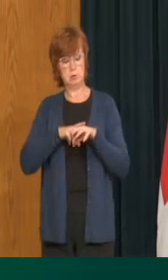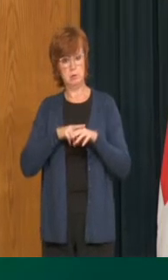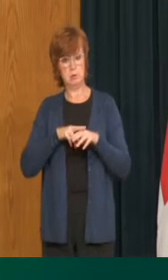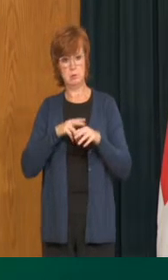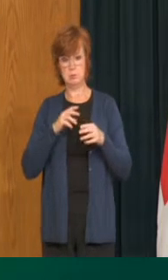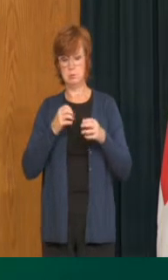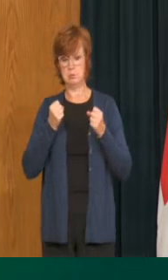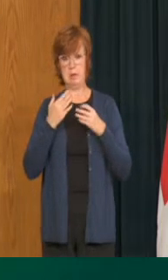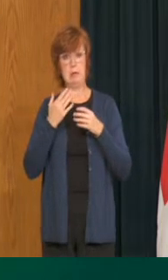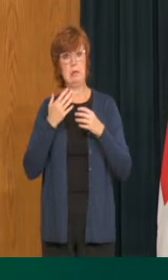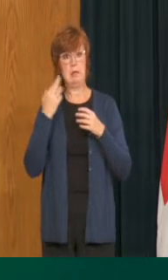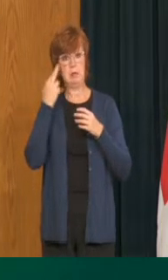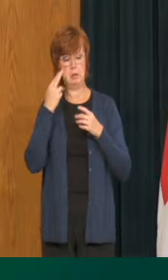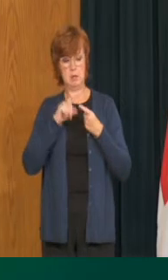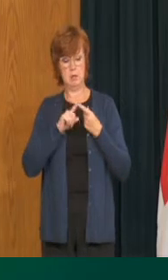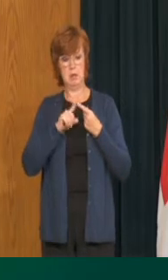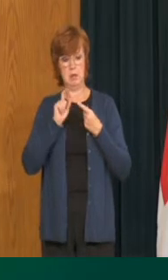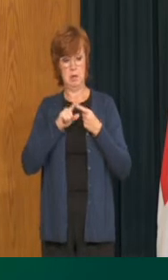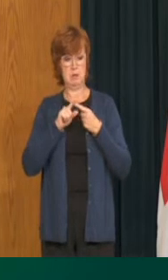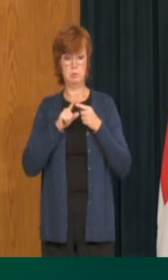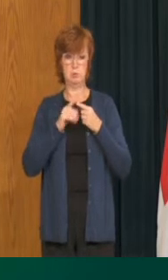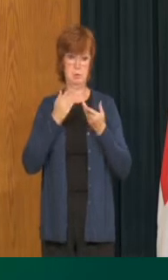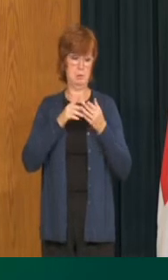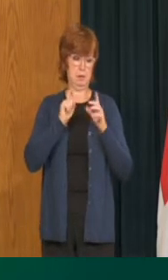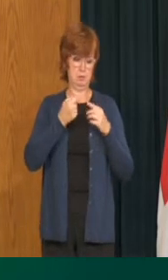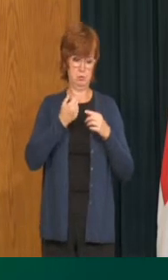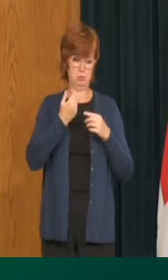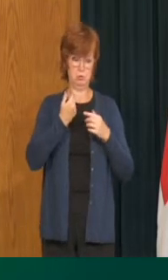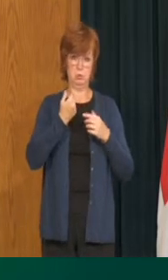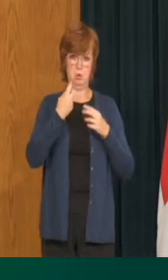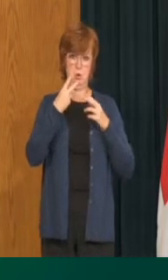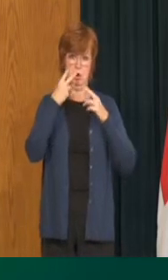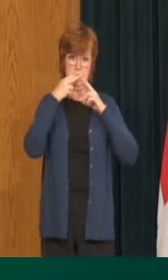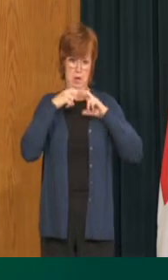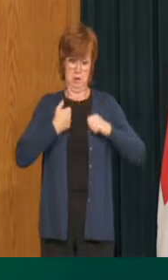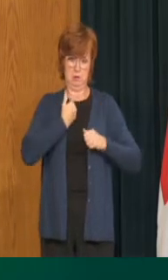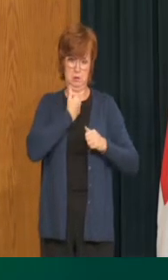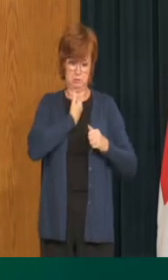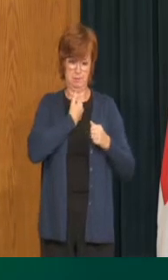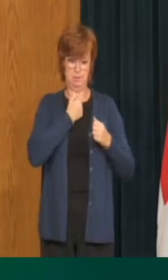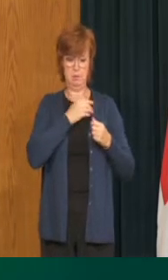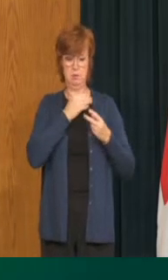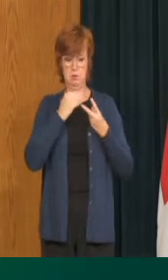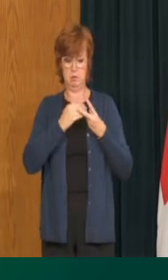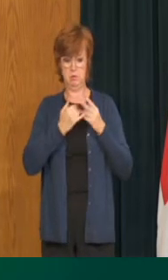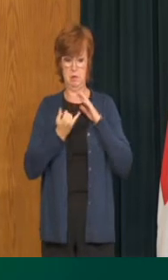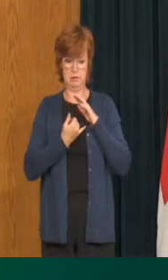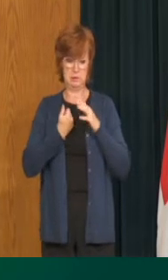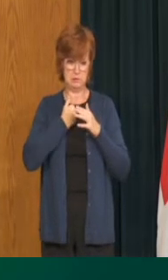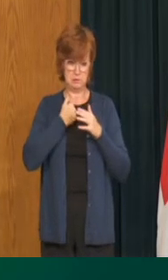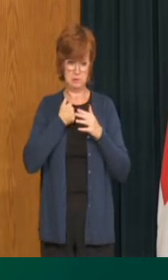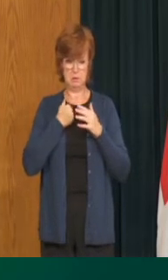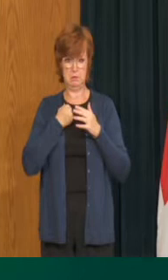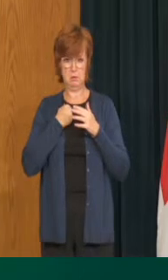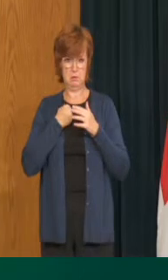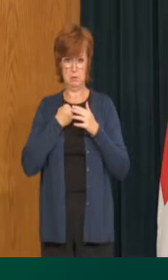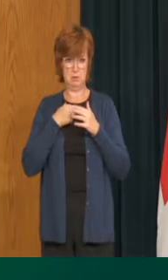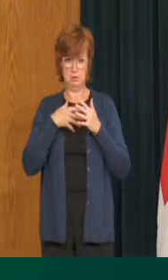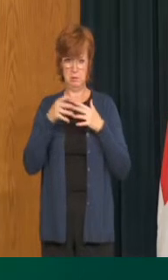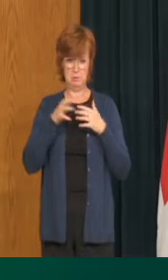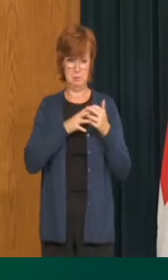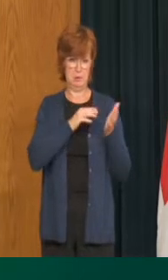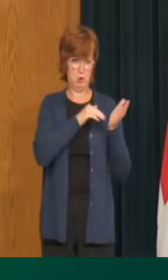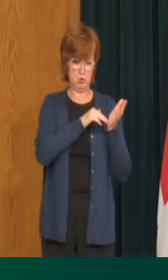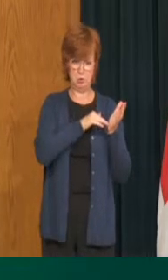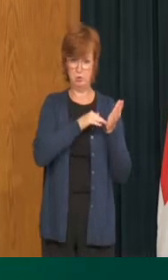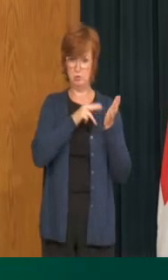having to get tested and actually self-isolate. So that isn't in any way isolated to the healthcare sector or the education sector.